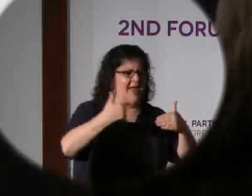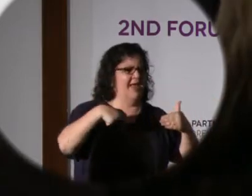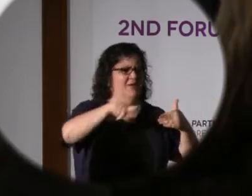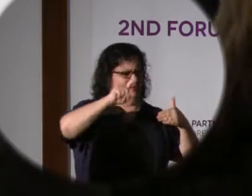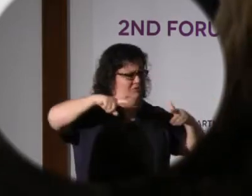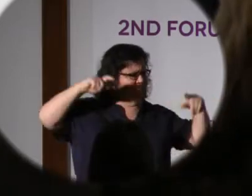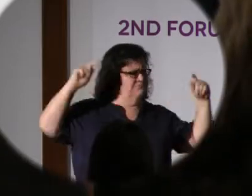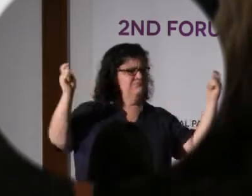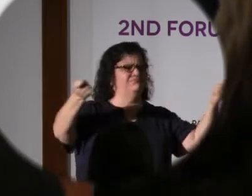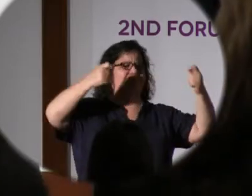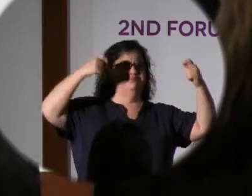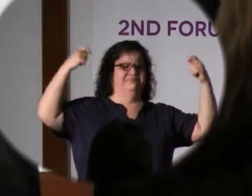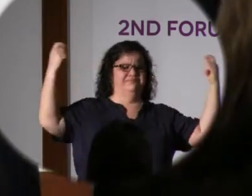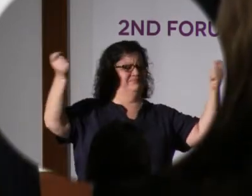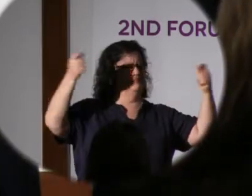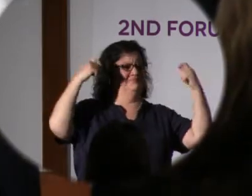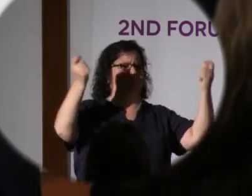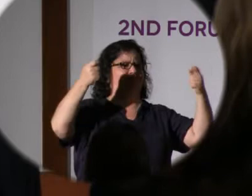the